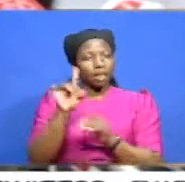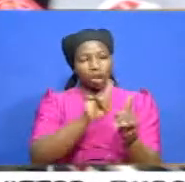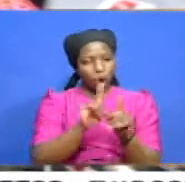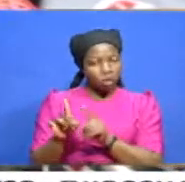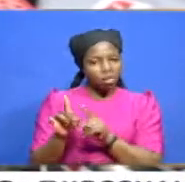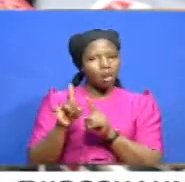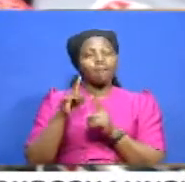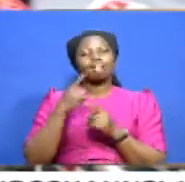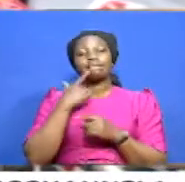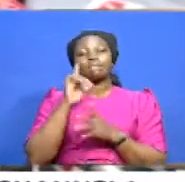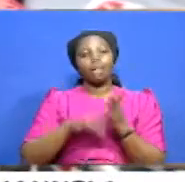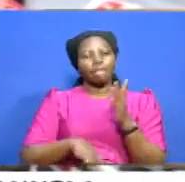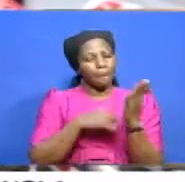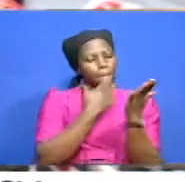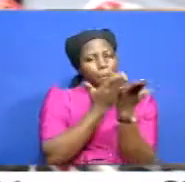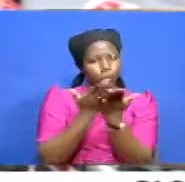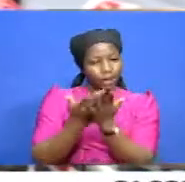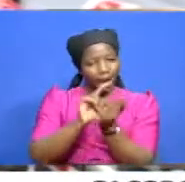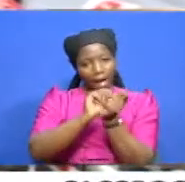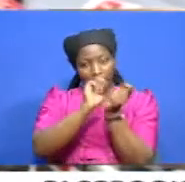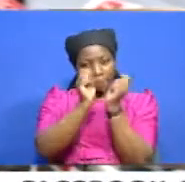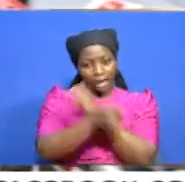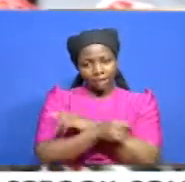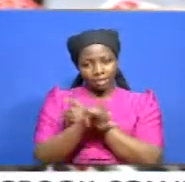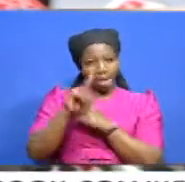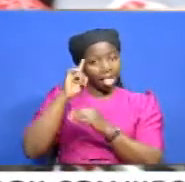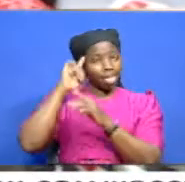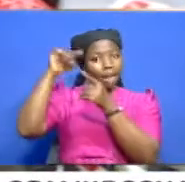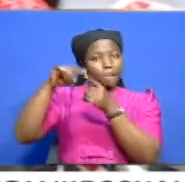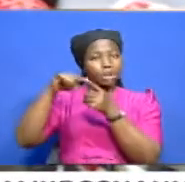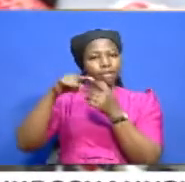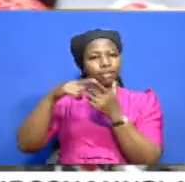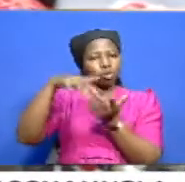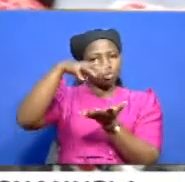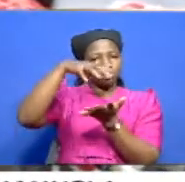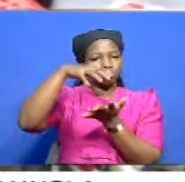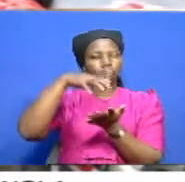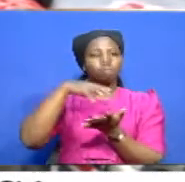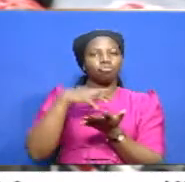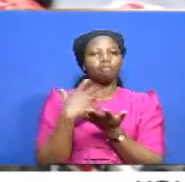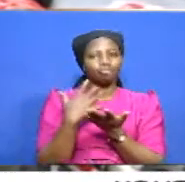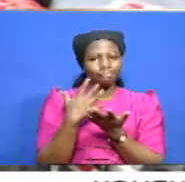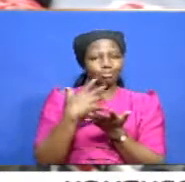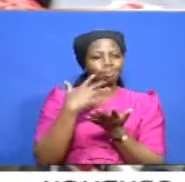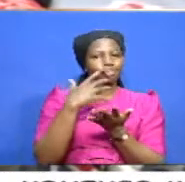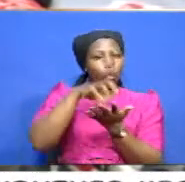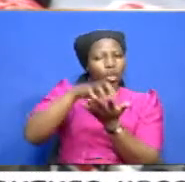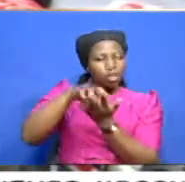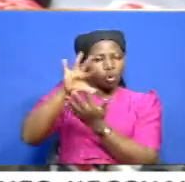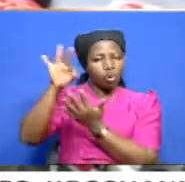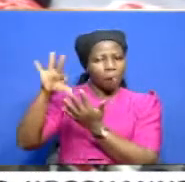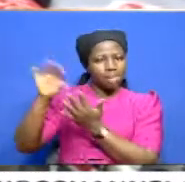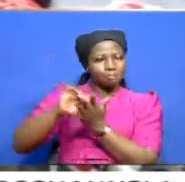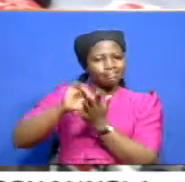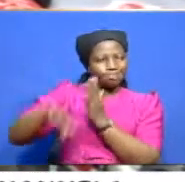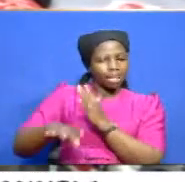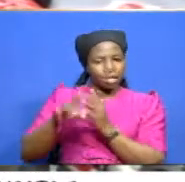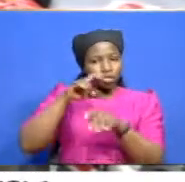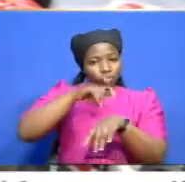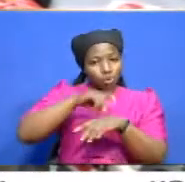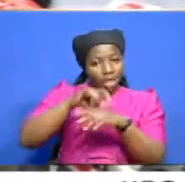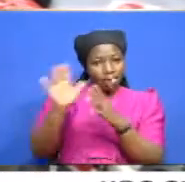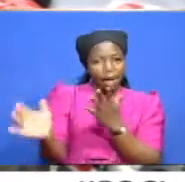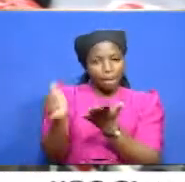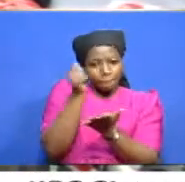the proposed amendment are aimed to remove conditional nomination in the appointment of the